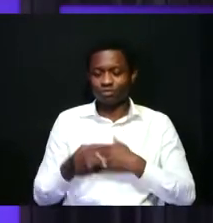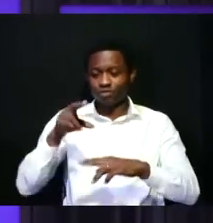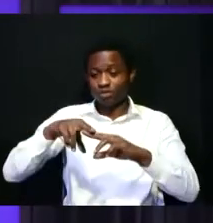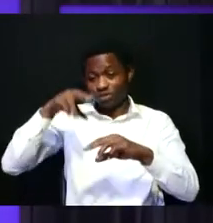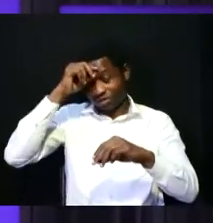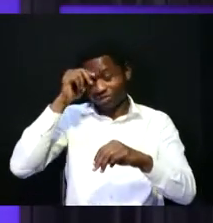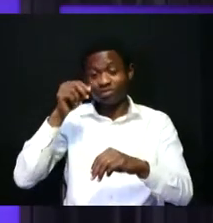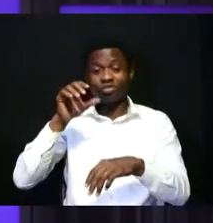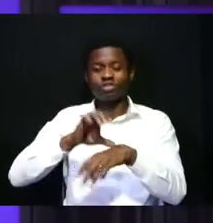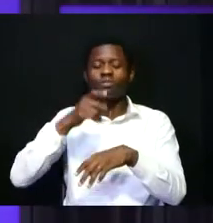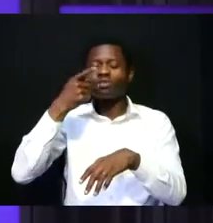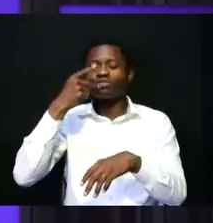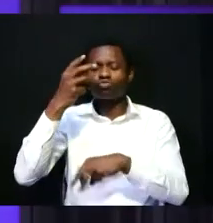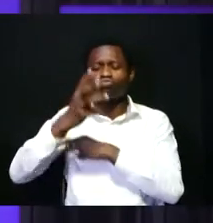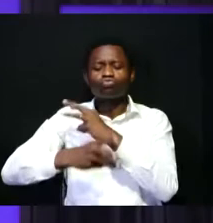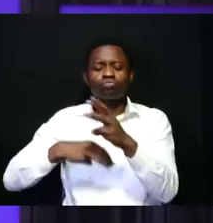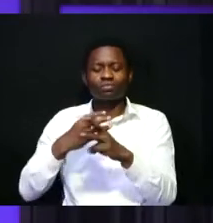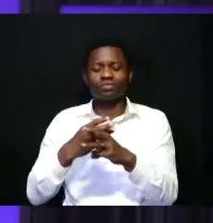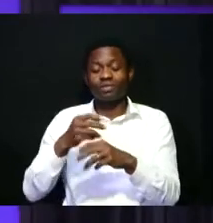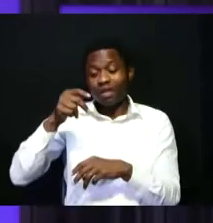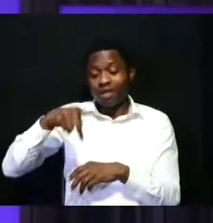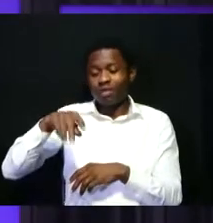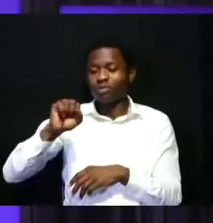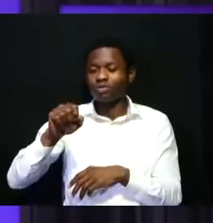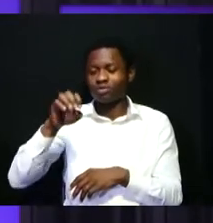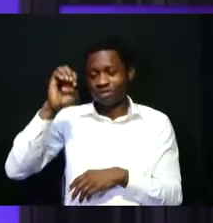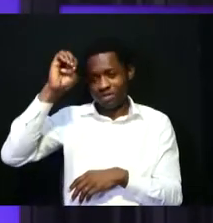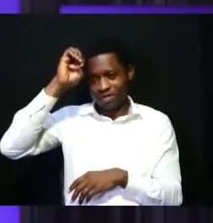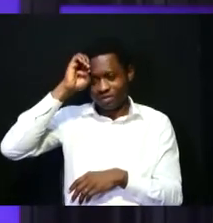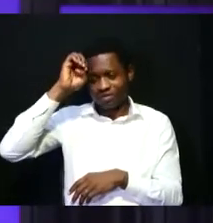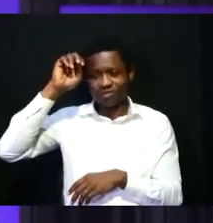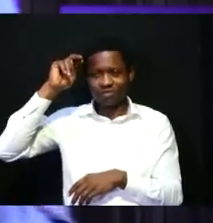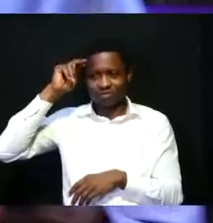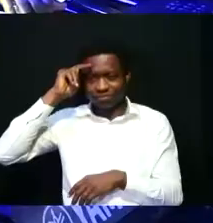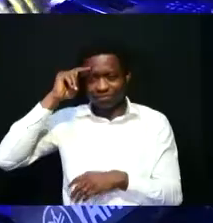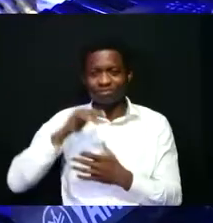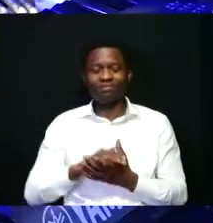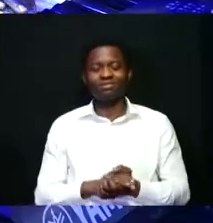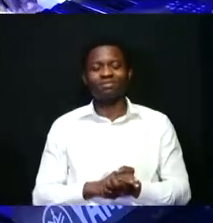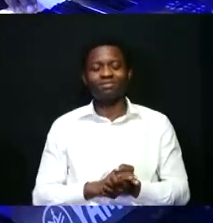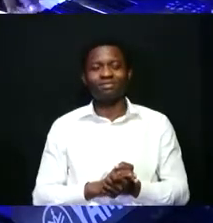of Pentecost Worldwide, Apostle Eric Nyamekye.